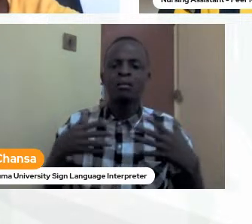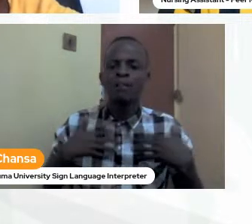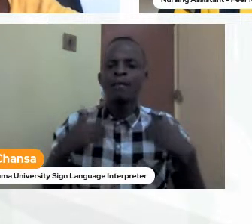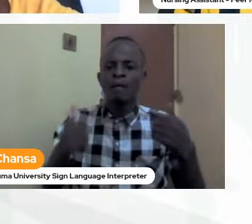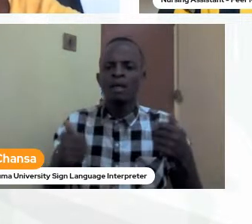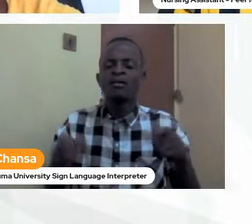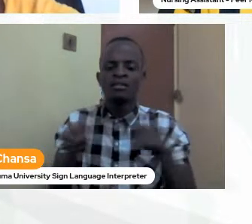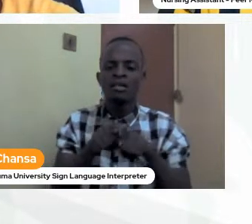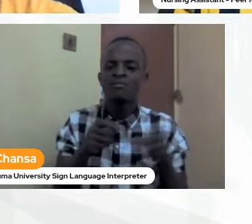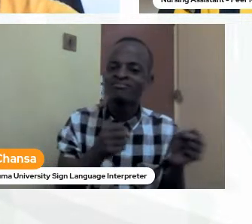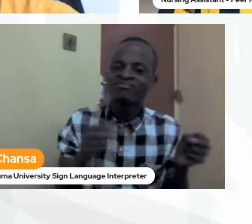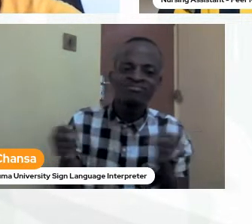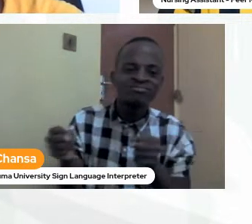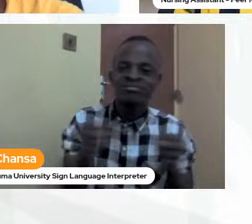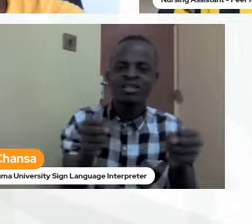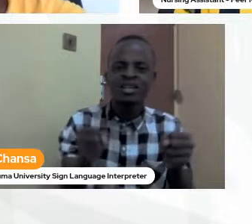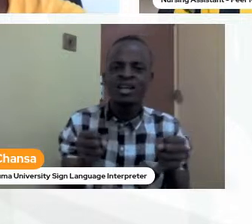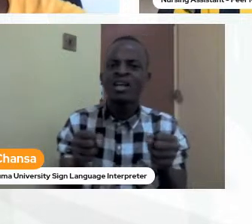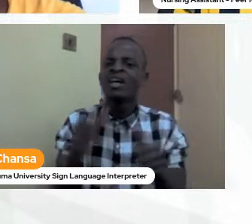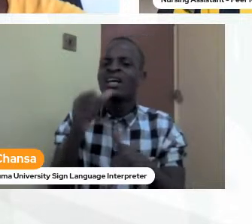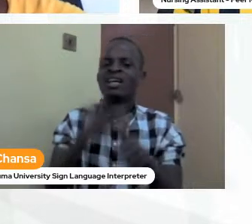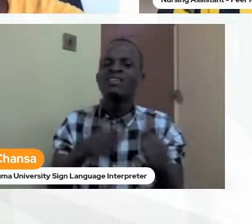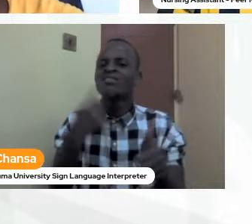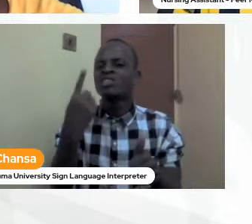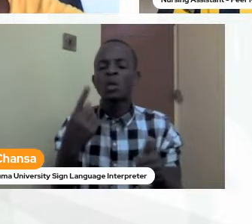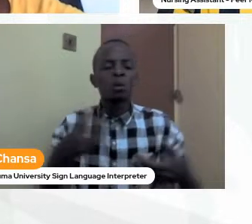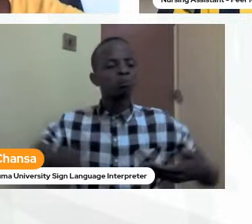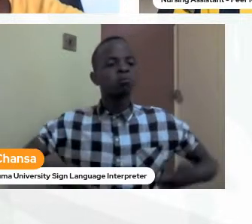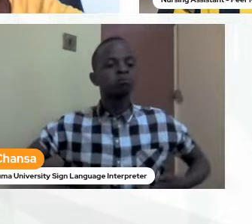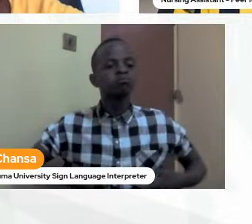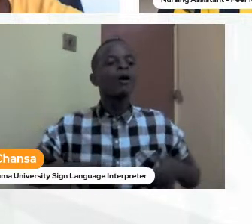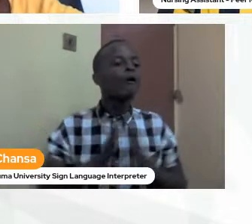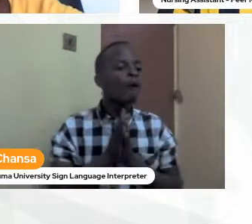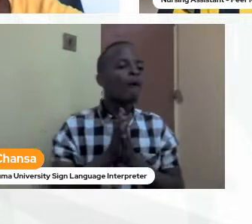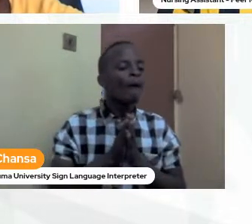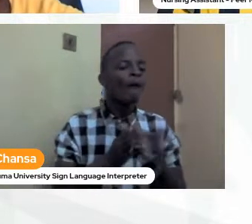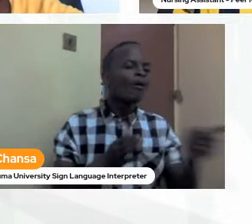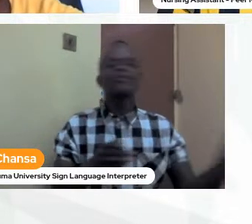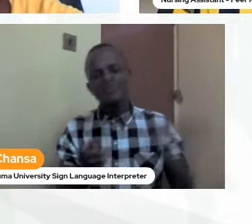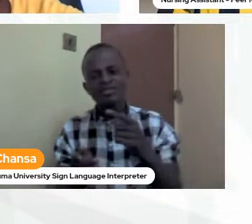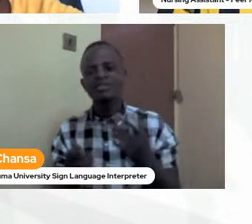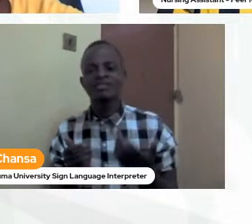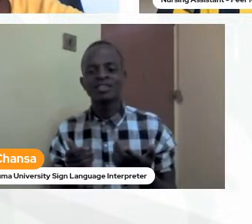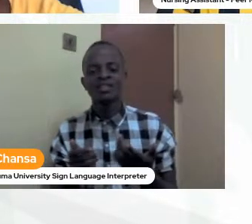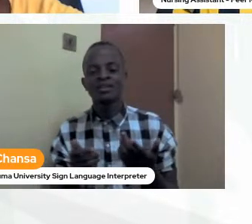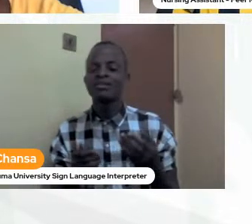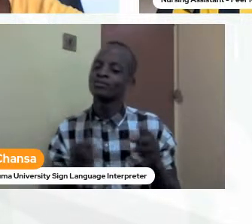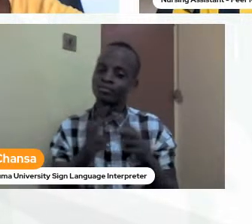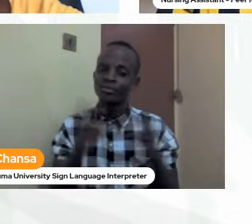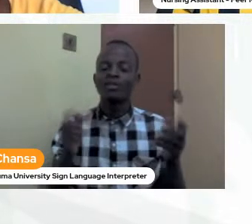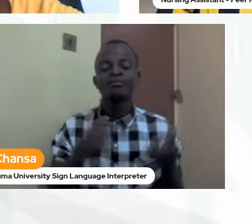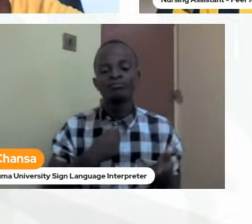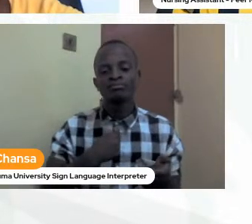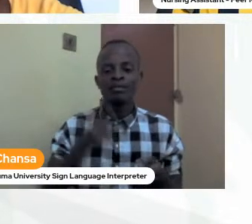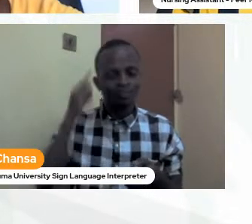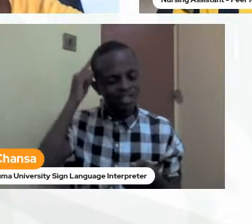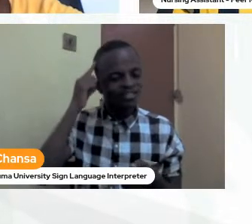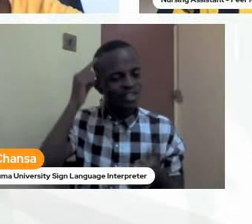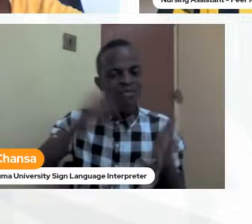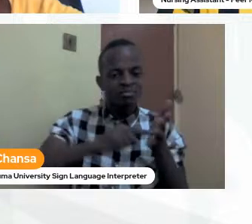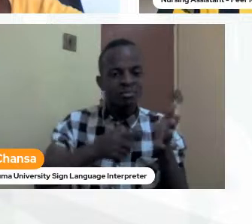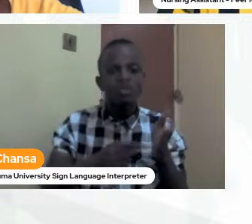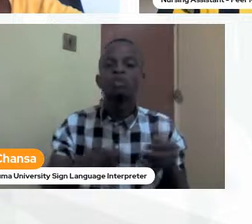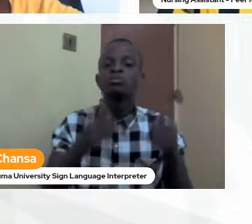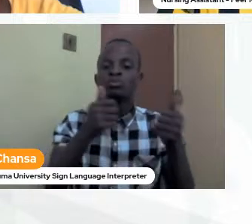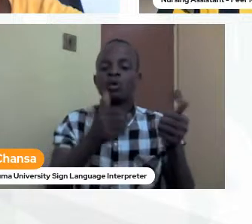system, whereby everyone is youth-friendly around the health facilities. So those are some of the key changes